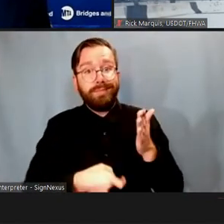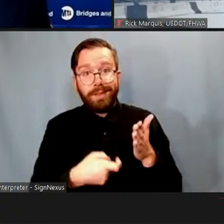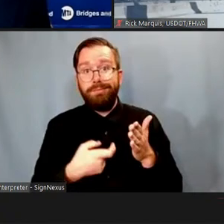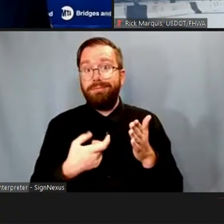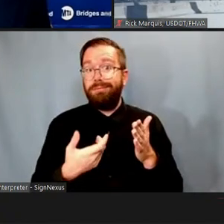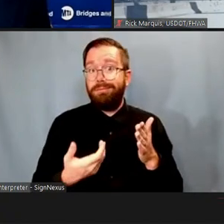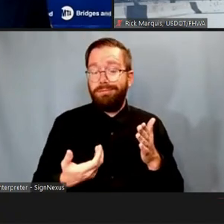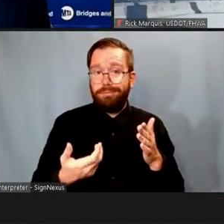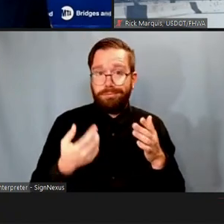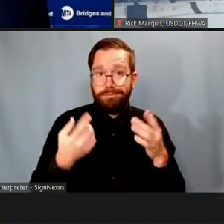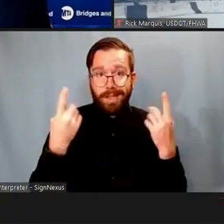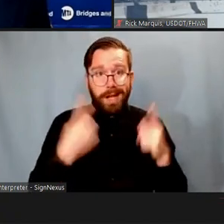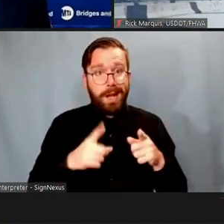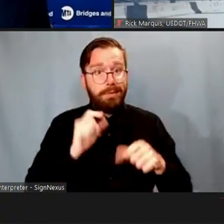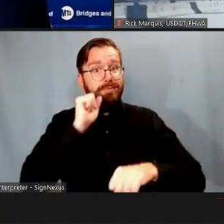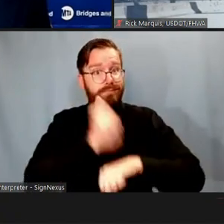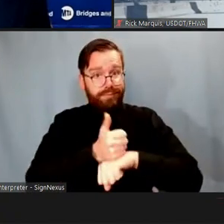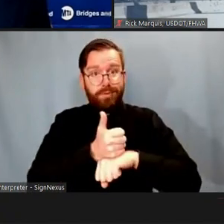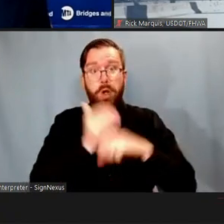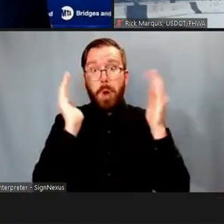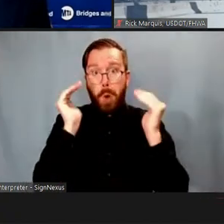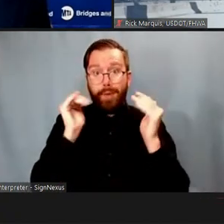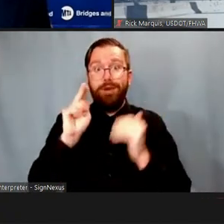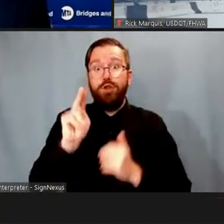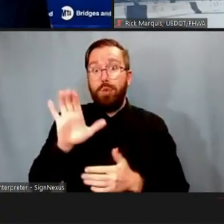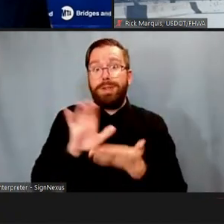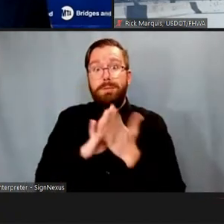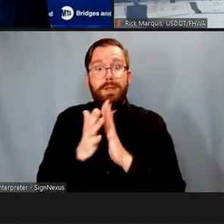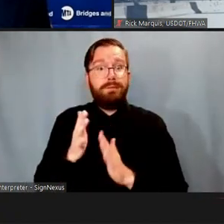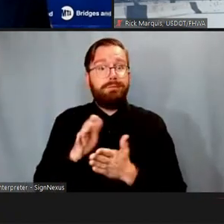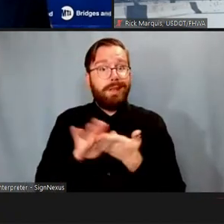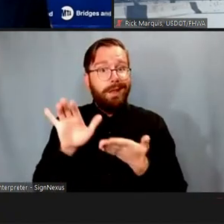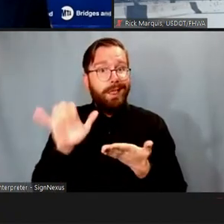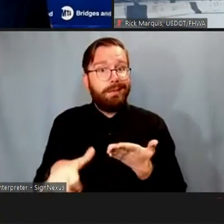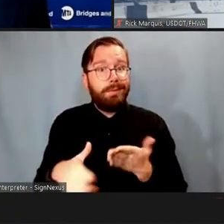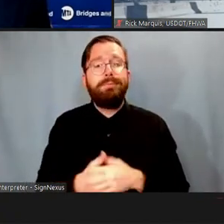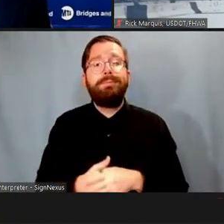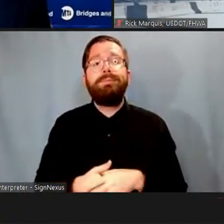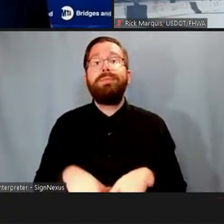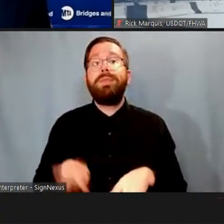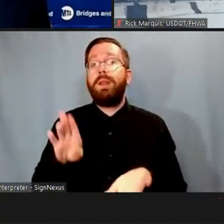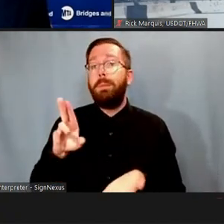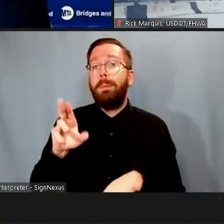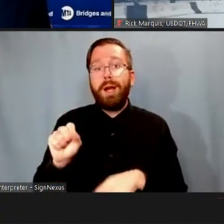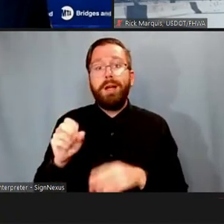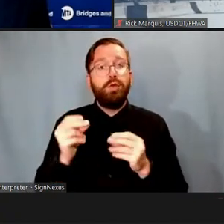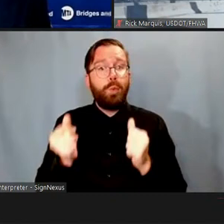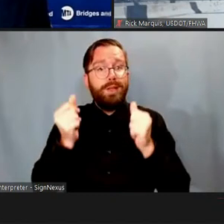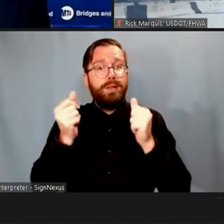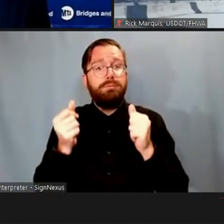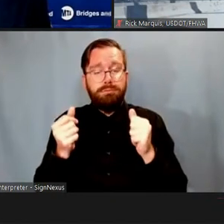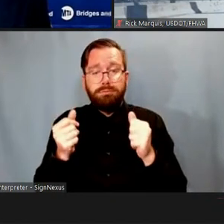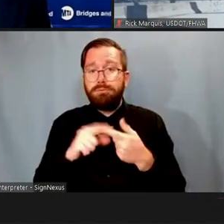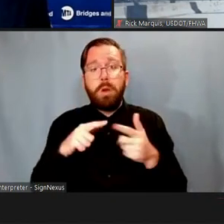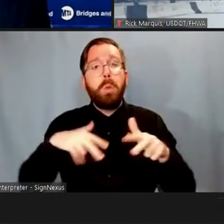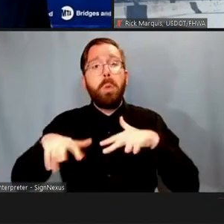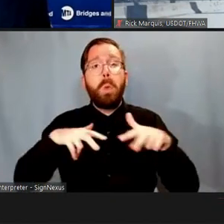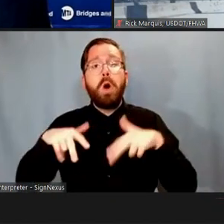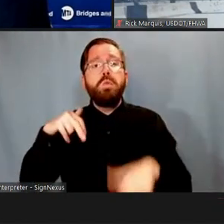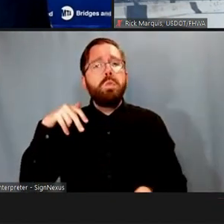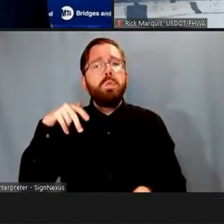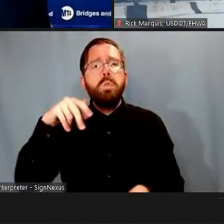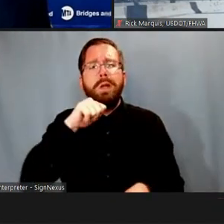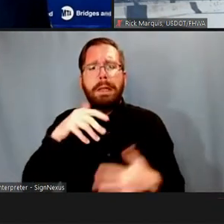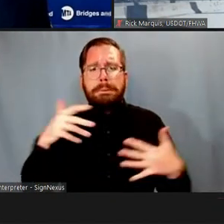city will be like that um you see buses moving quickly you see pedestrians crossing the street they're not afraid of getting mowed down by